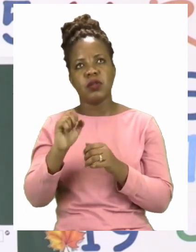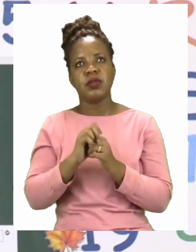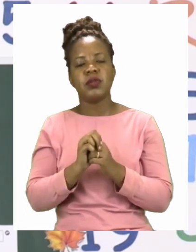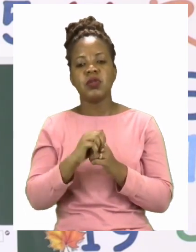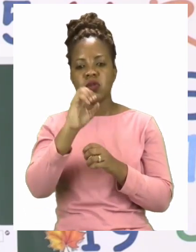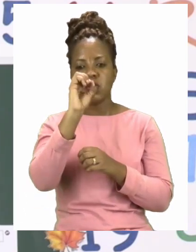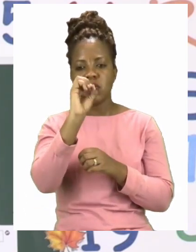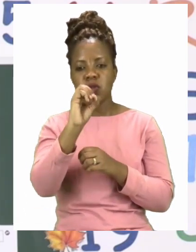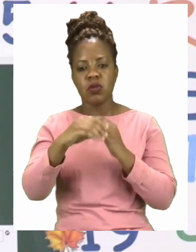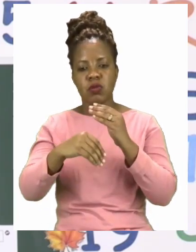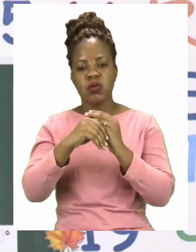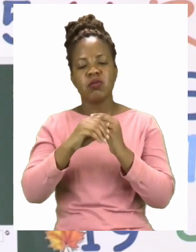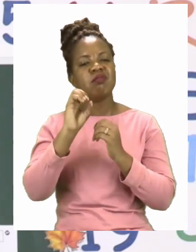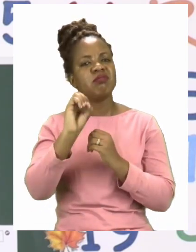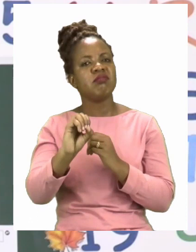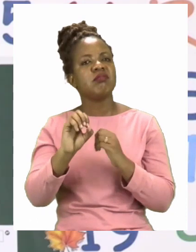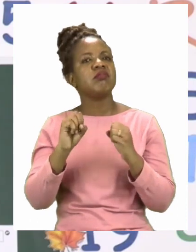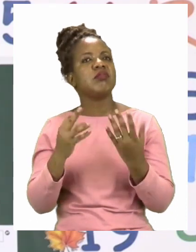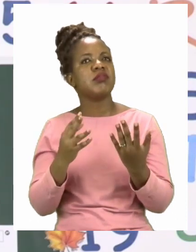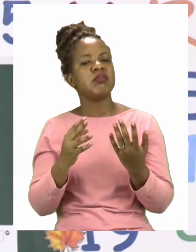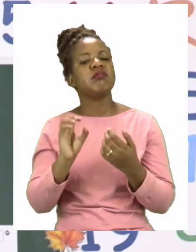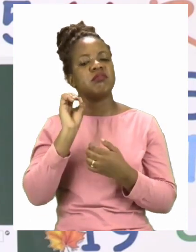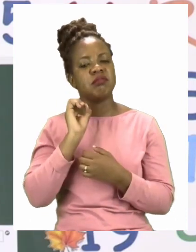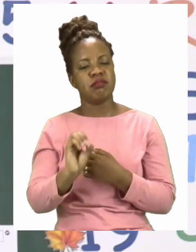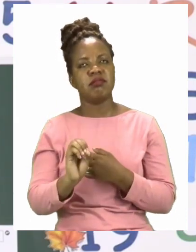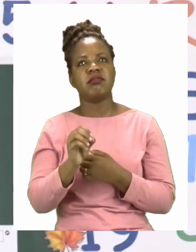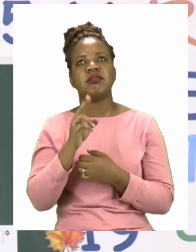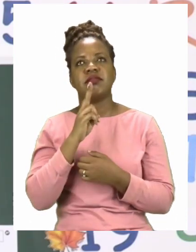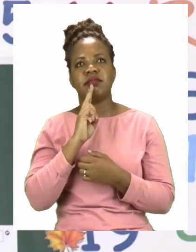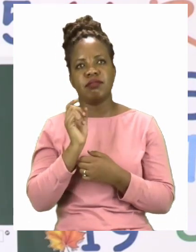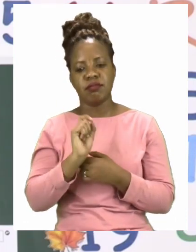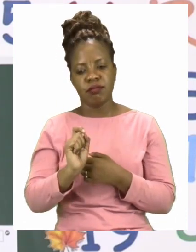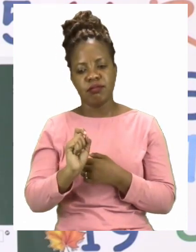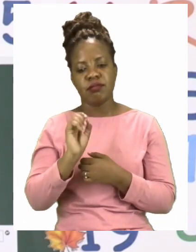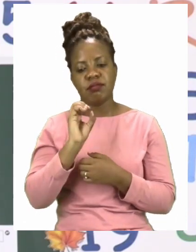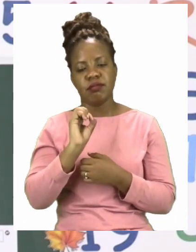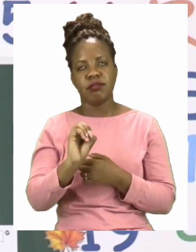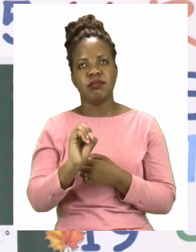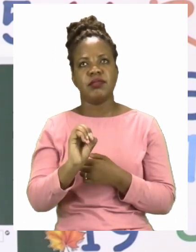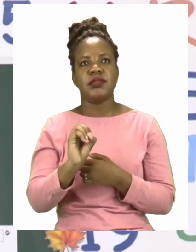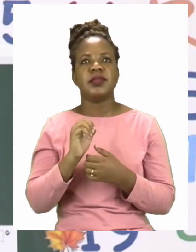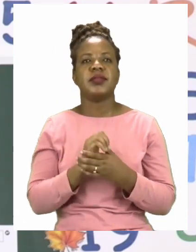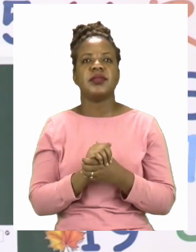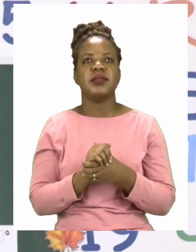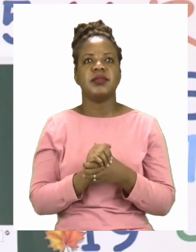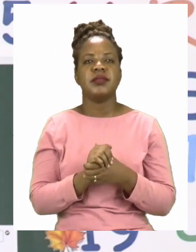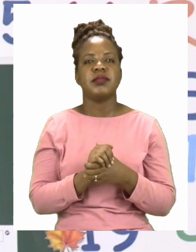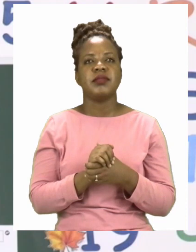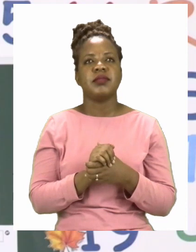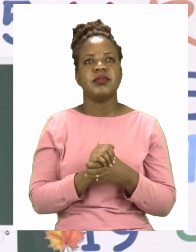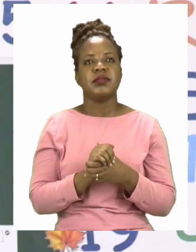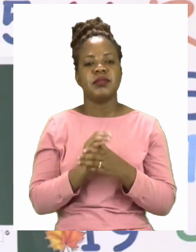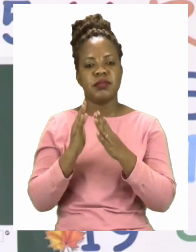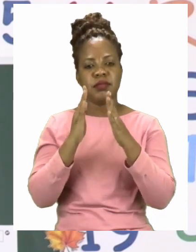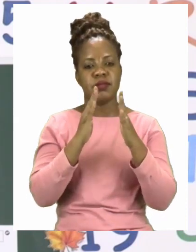plus 0 equals 0. So we put a 0 underneath. Then we move on